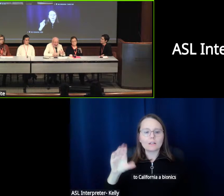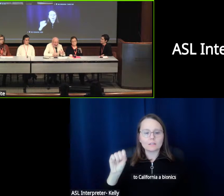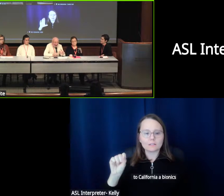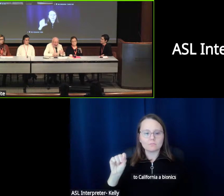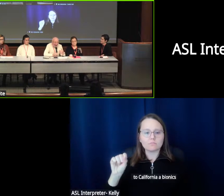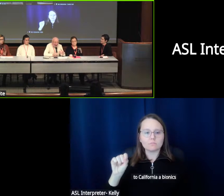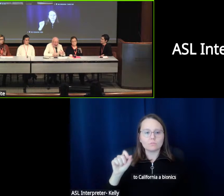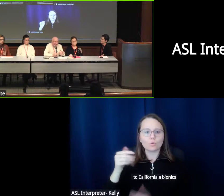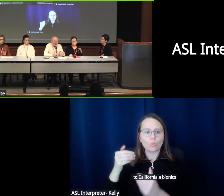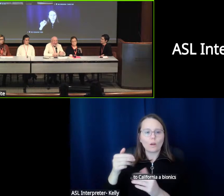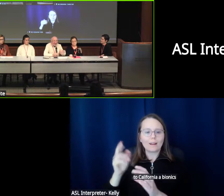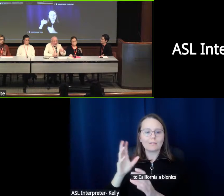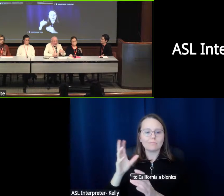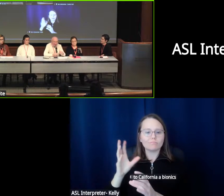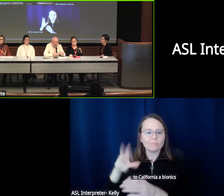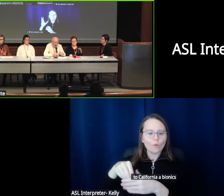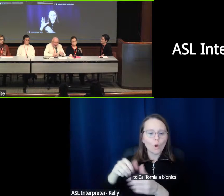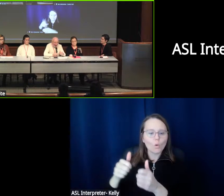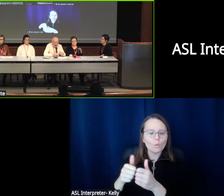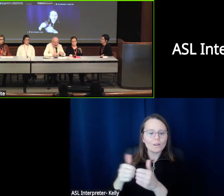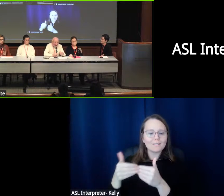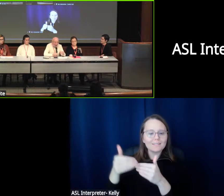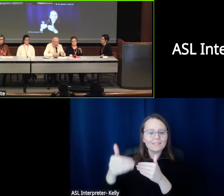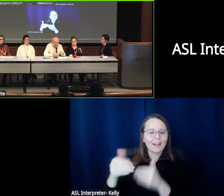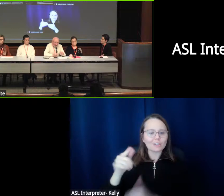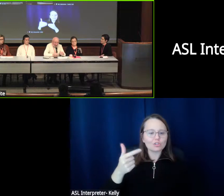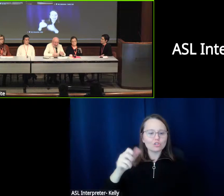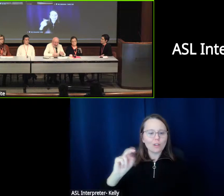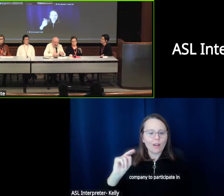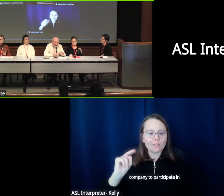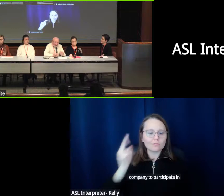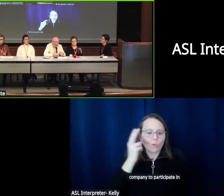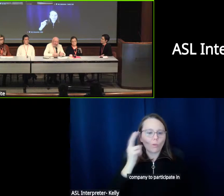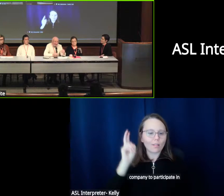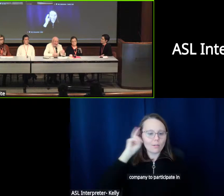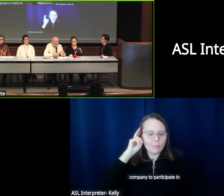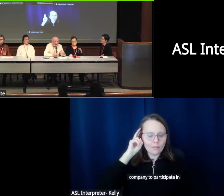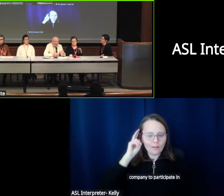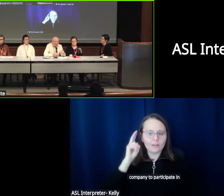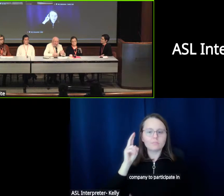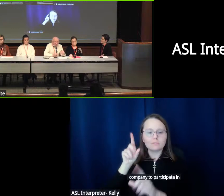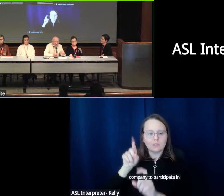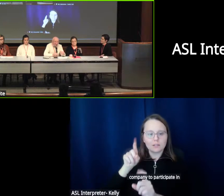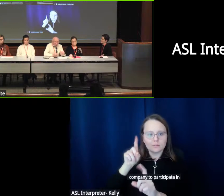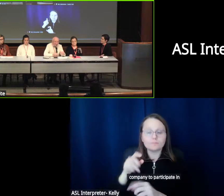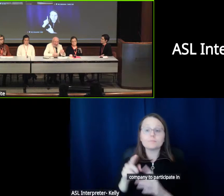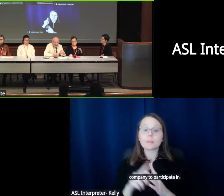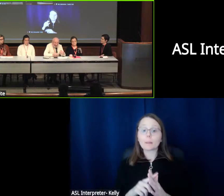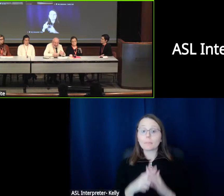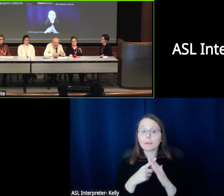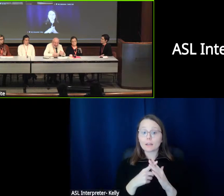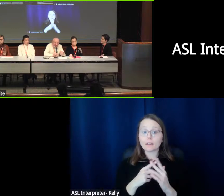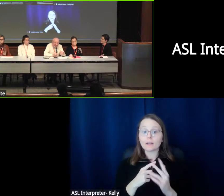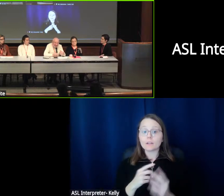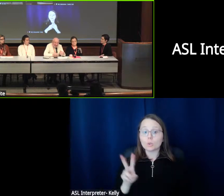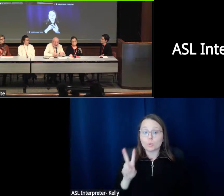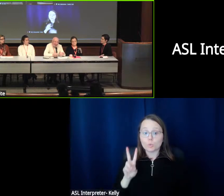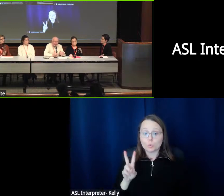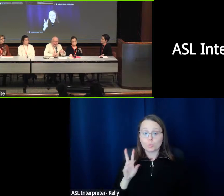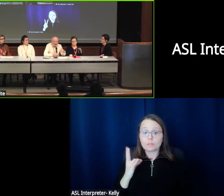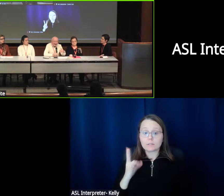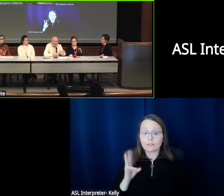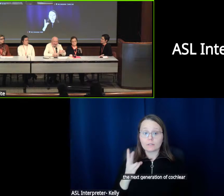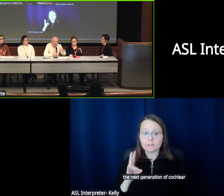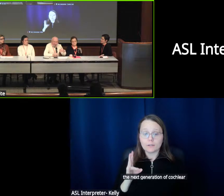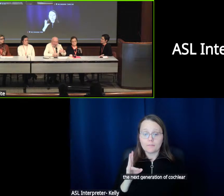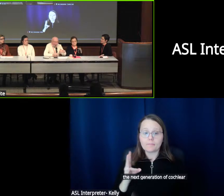test of the next generation cochlear implants. In the beginning, it was Q70.